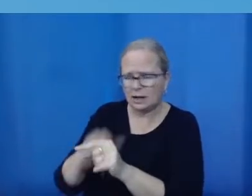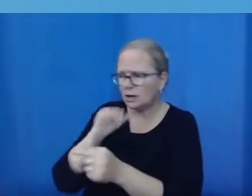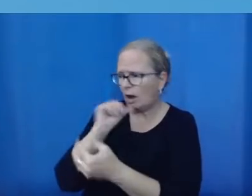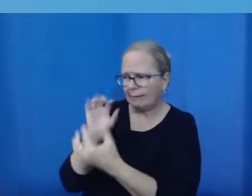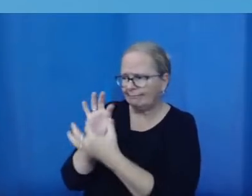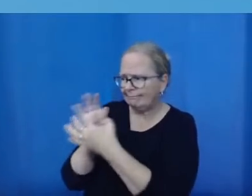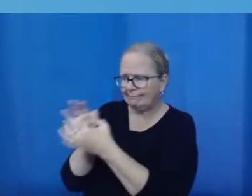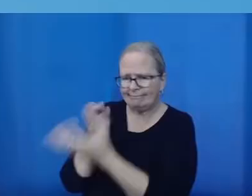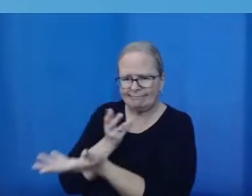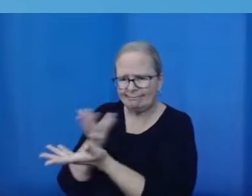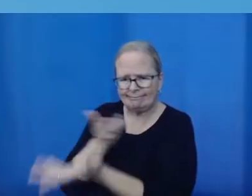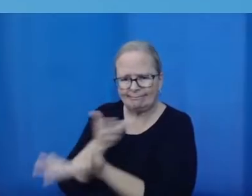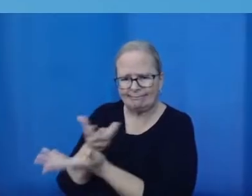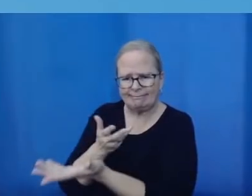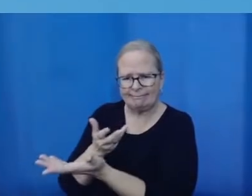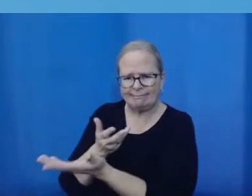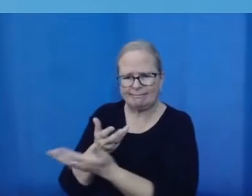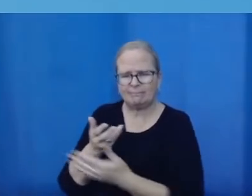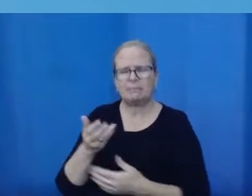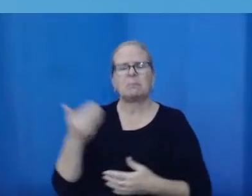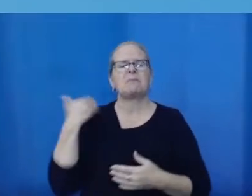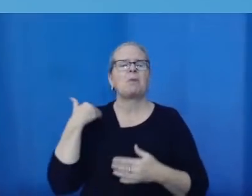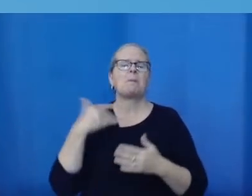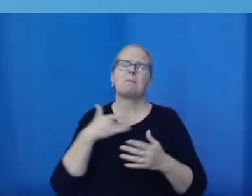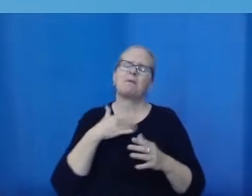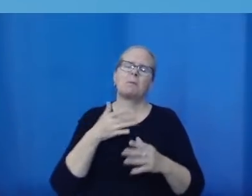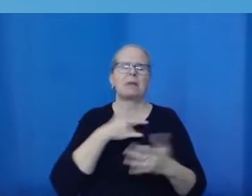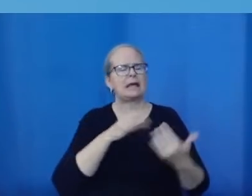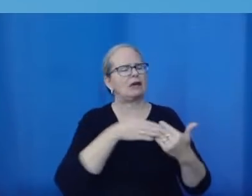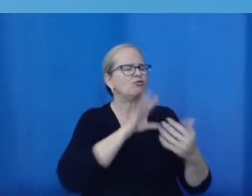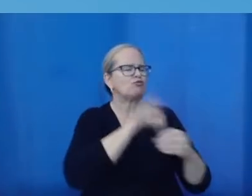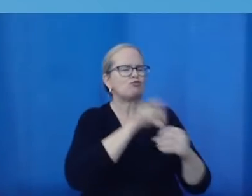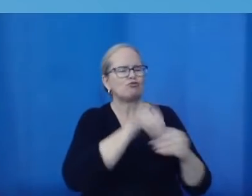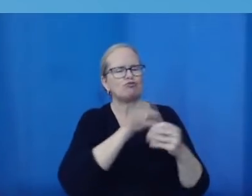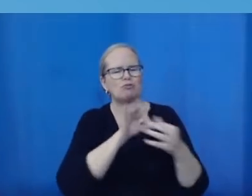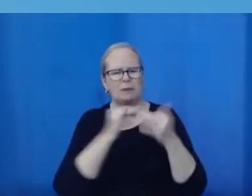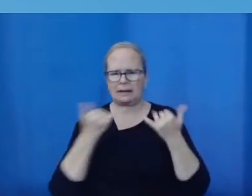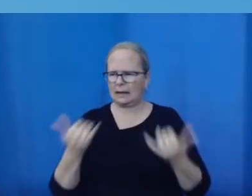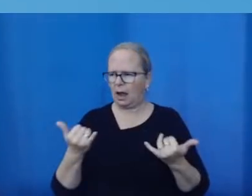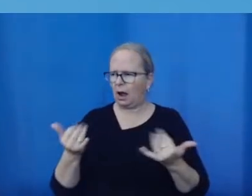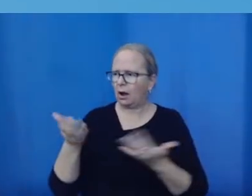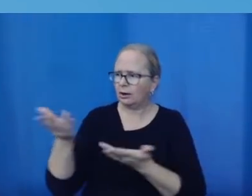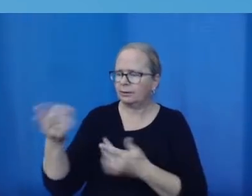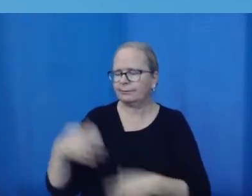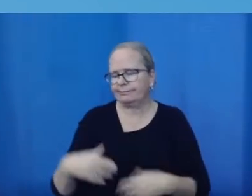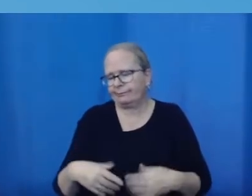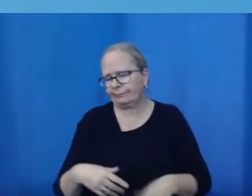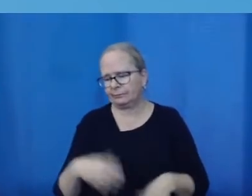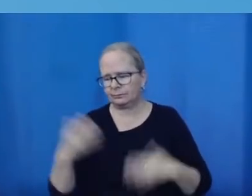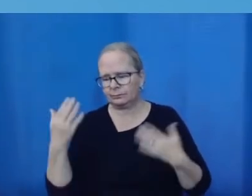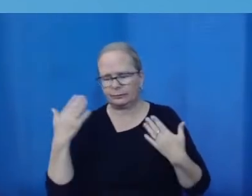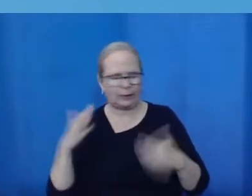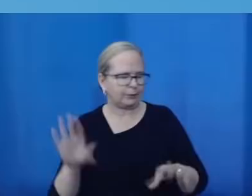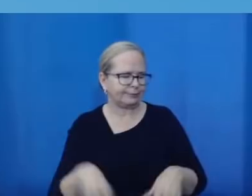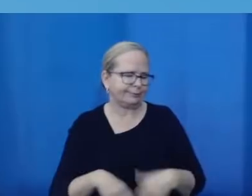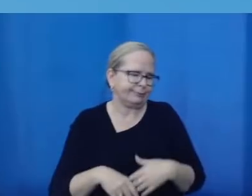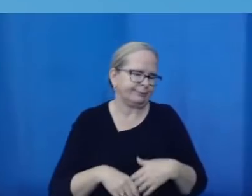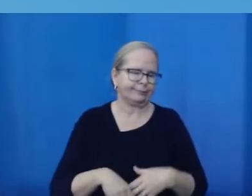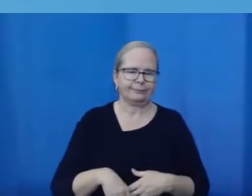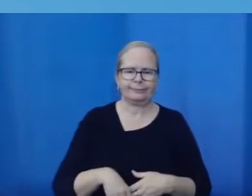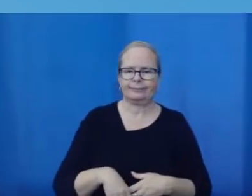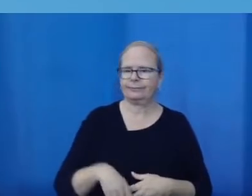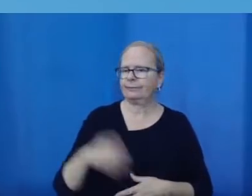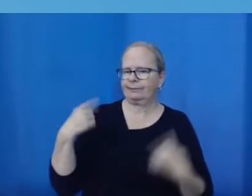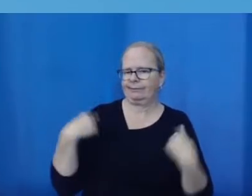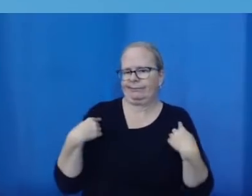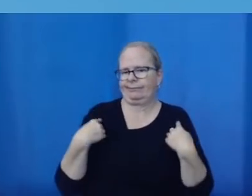listless, that's a sign that things are sliding into a place where maybe we're starting to get into a